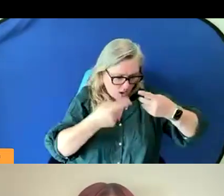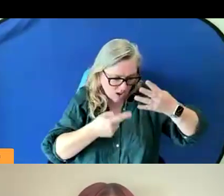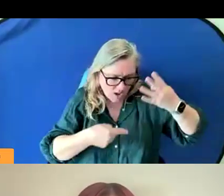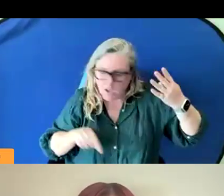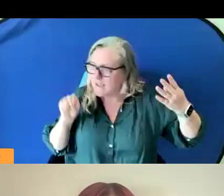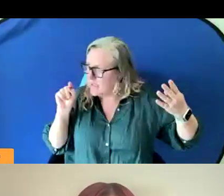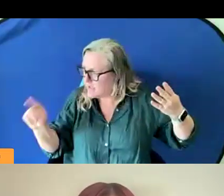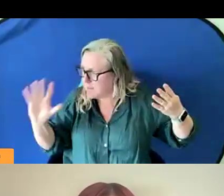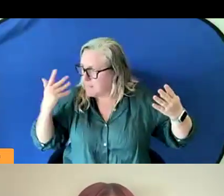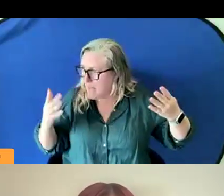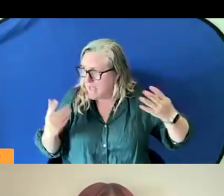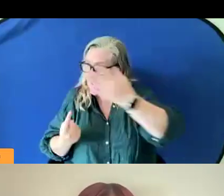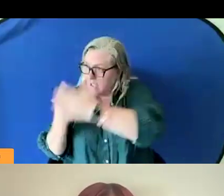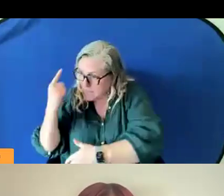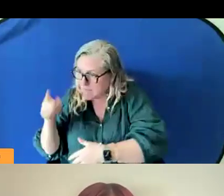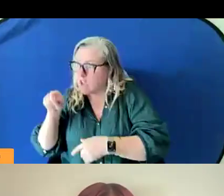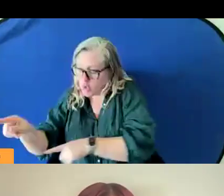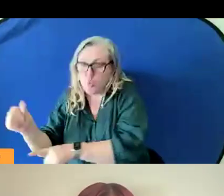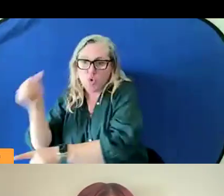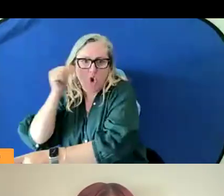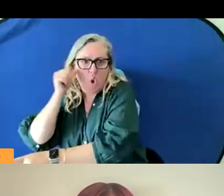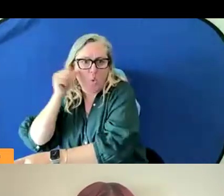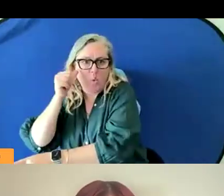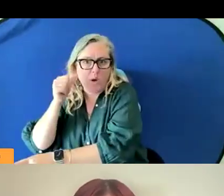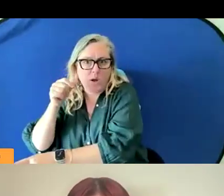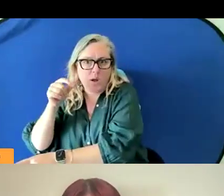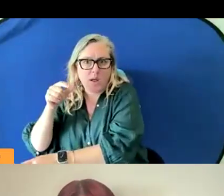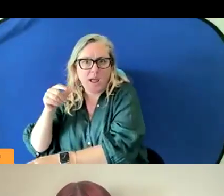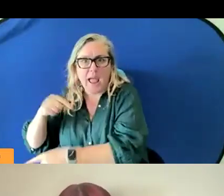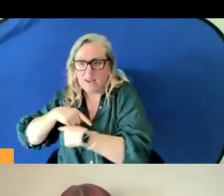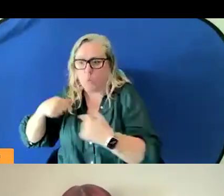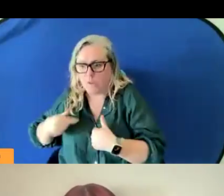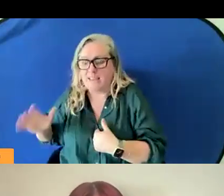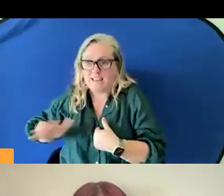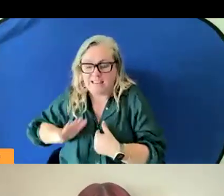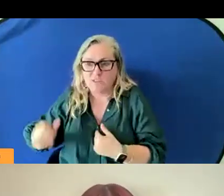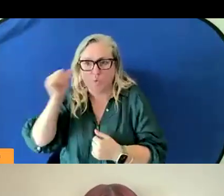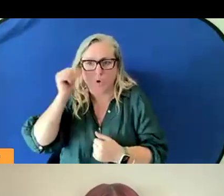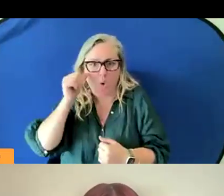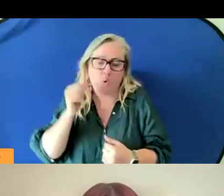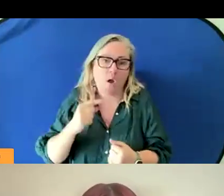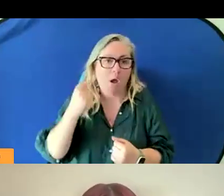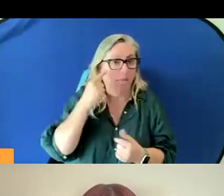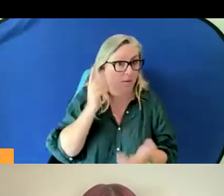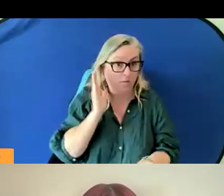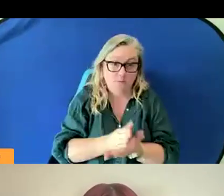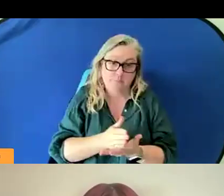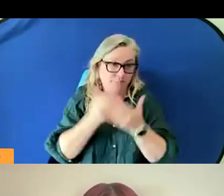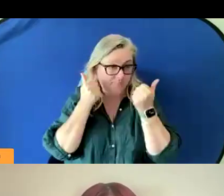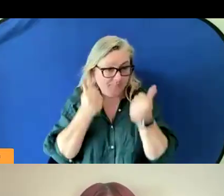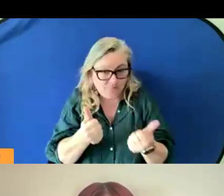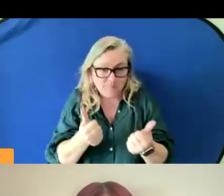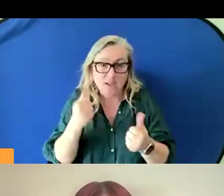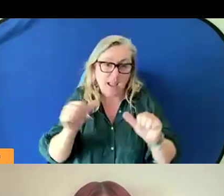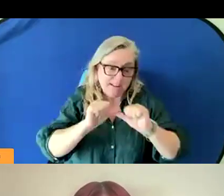with what the youth know we need to know. So I just thought it was really good to have those